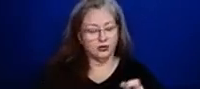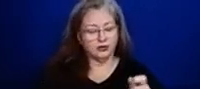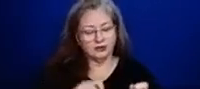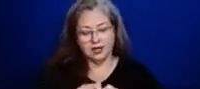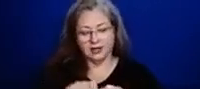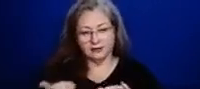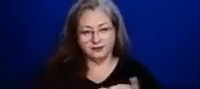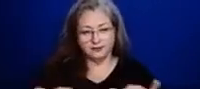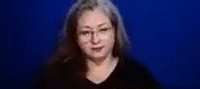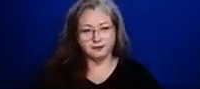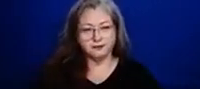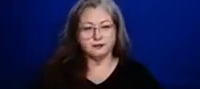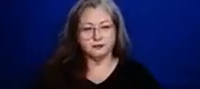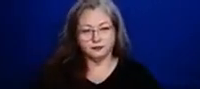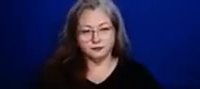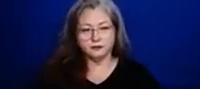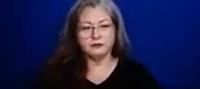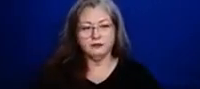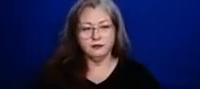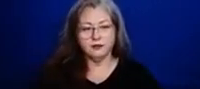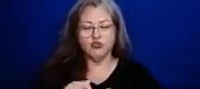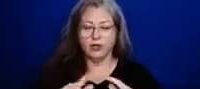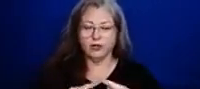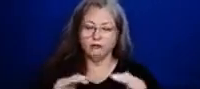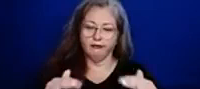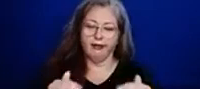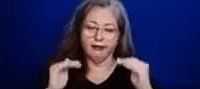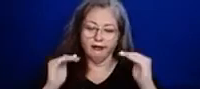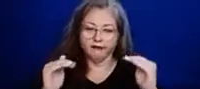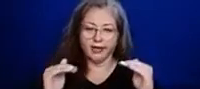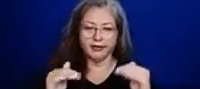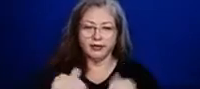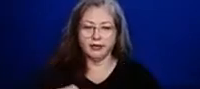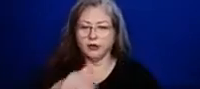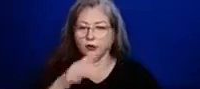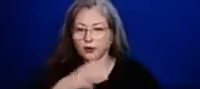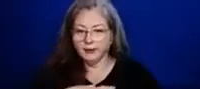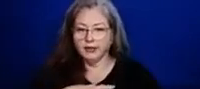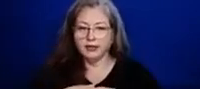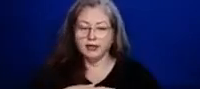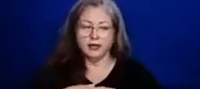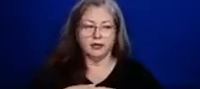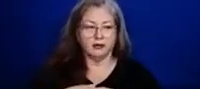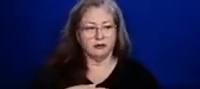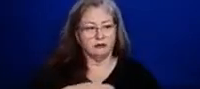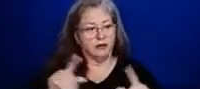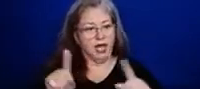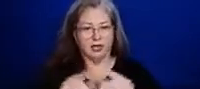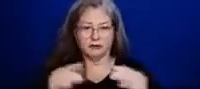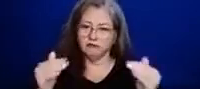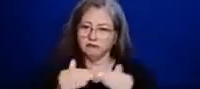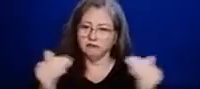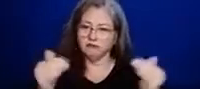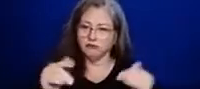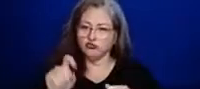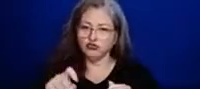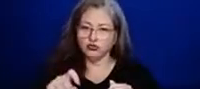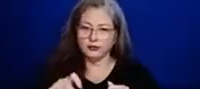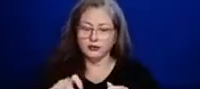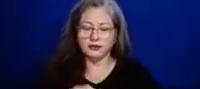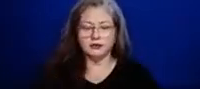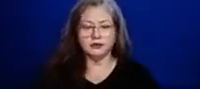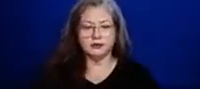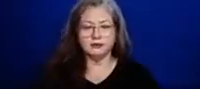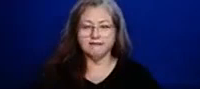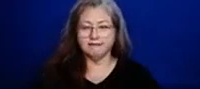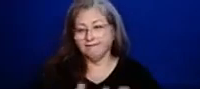exactly the same thing, you know, elevating the women as to their rightful place that it should be,